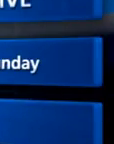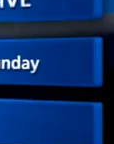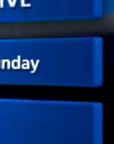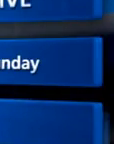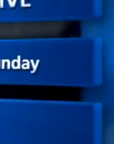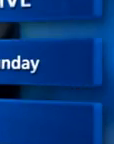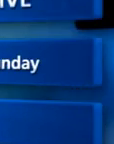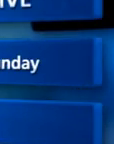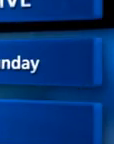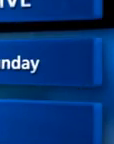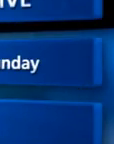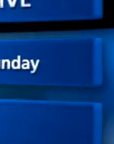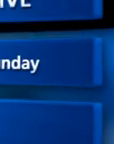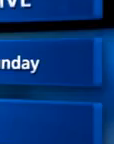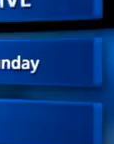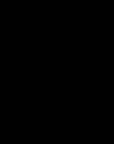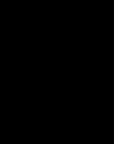p.m. on SABC News.